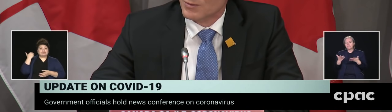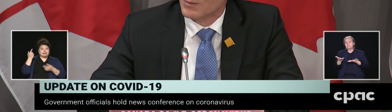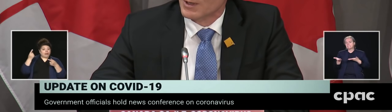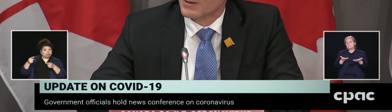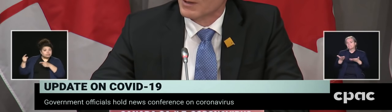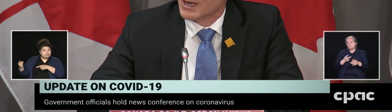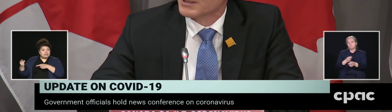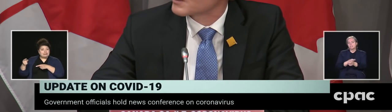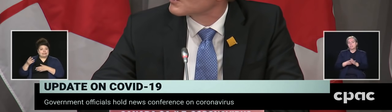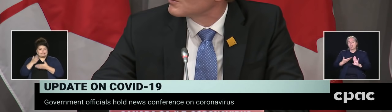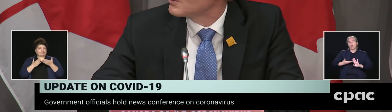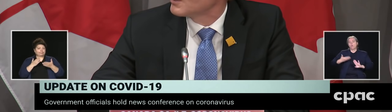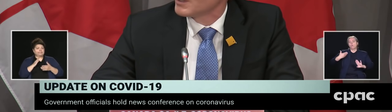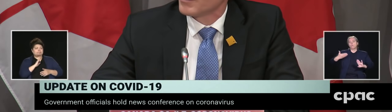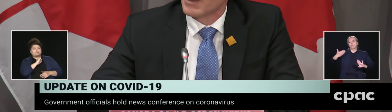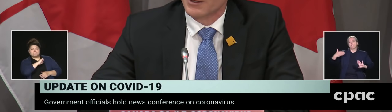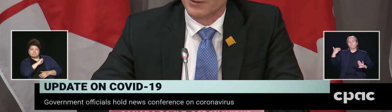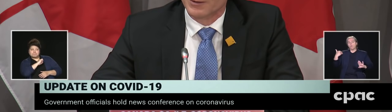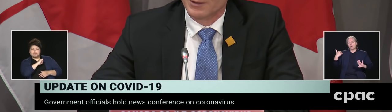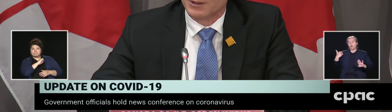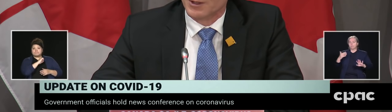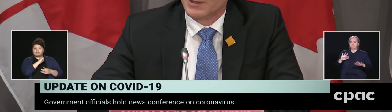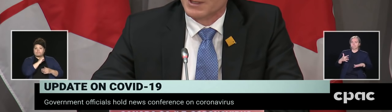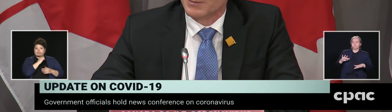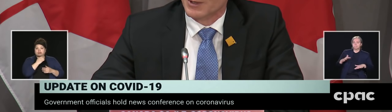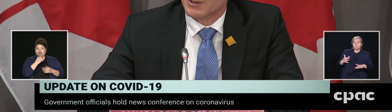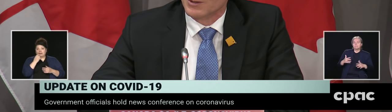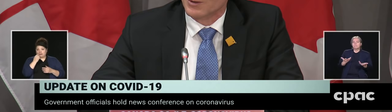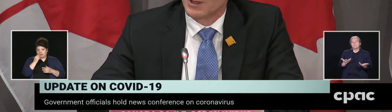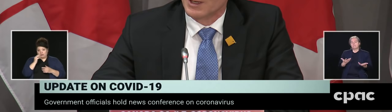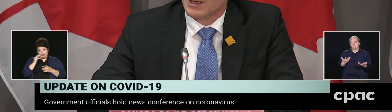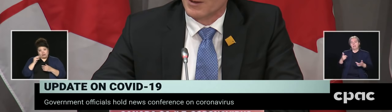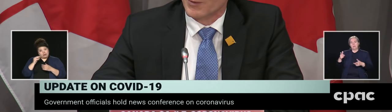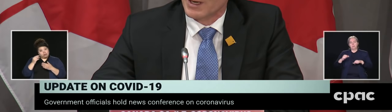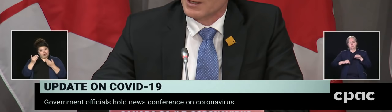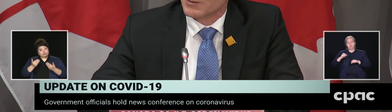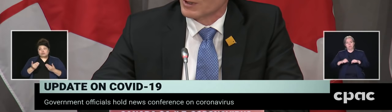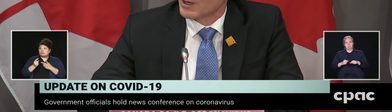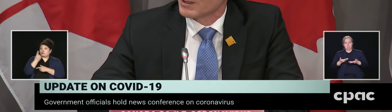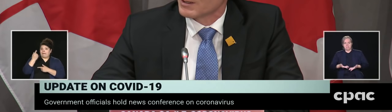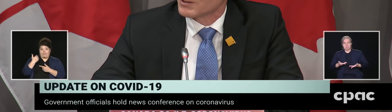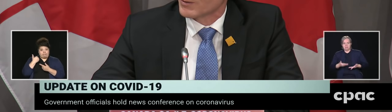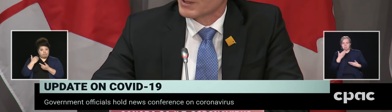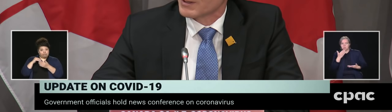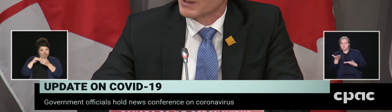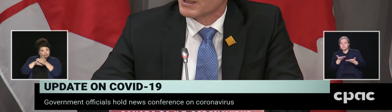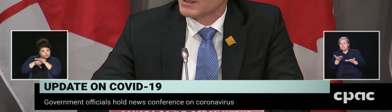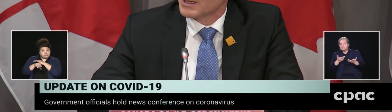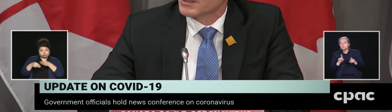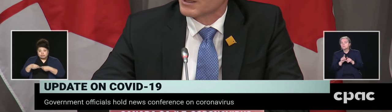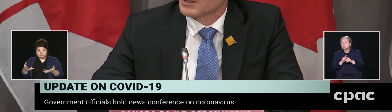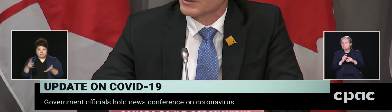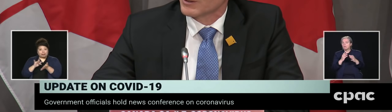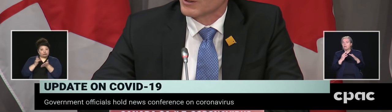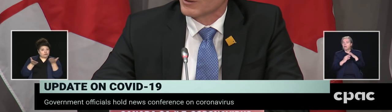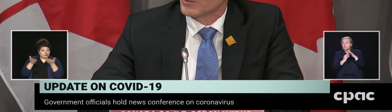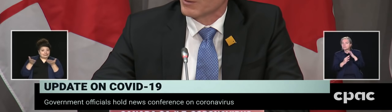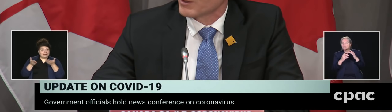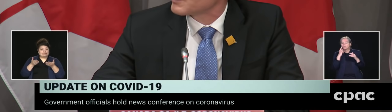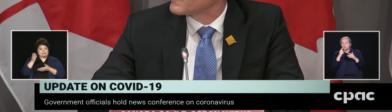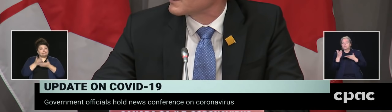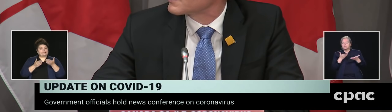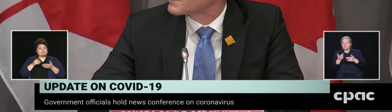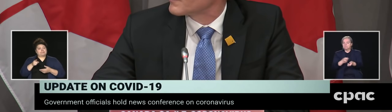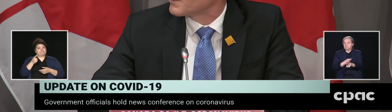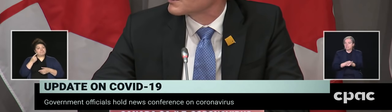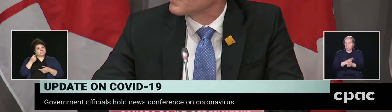access to medical services, but also the way it is regarded. And so that is an additional hurdle. We're